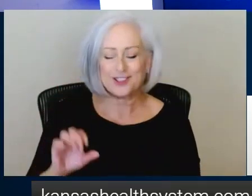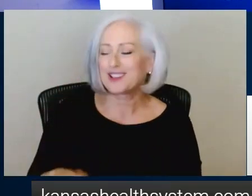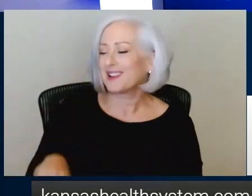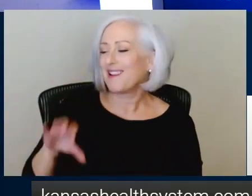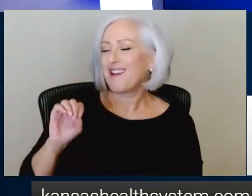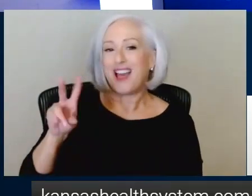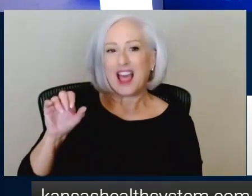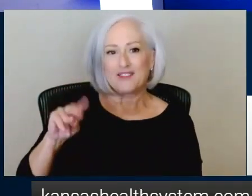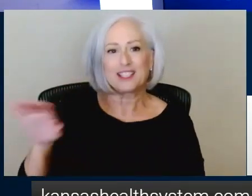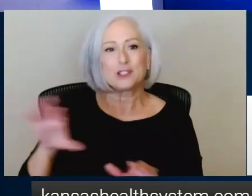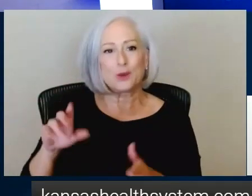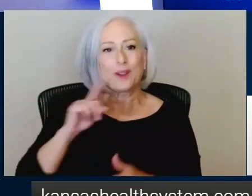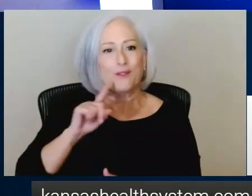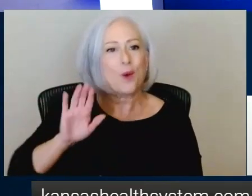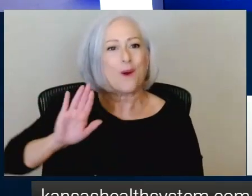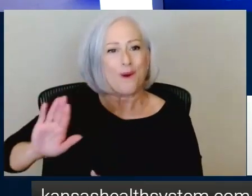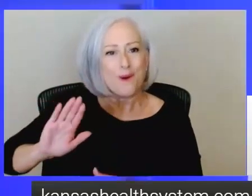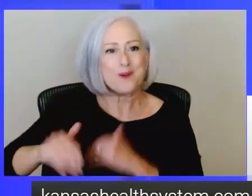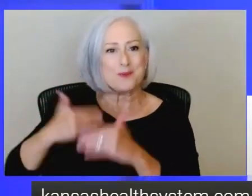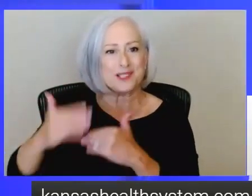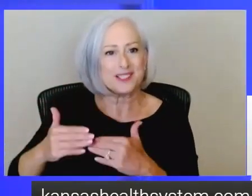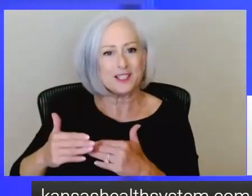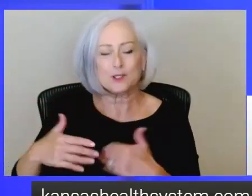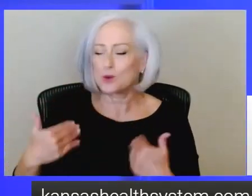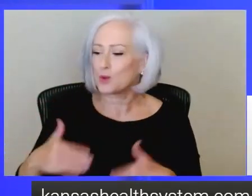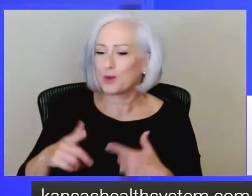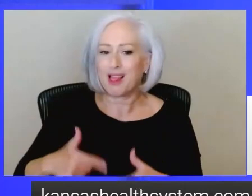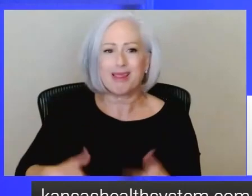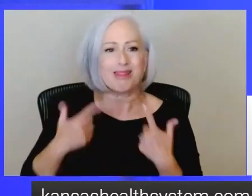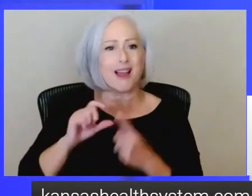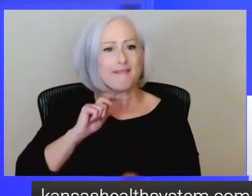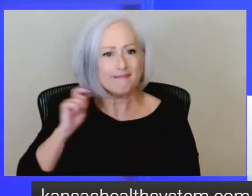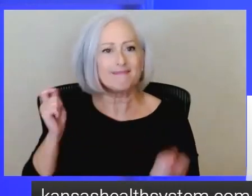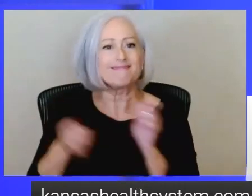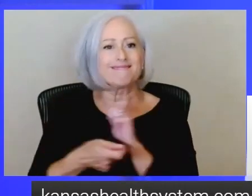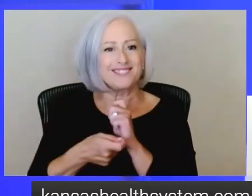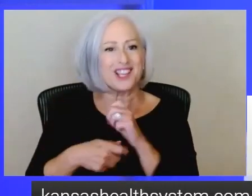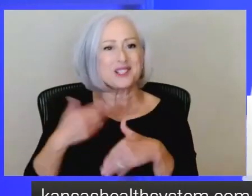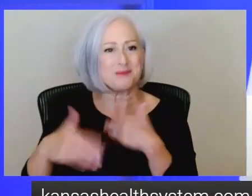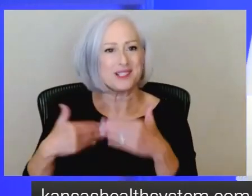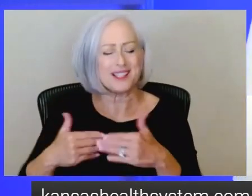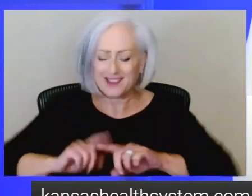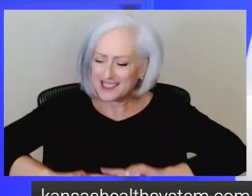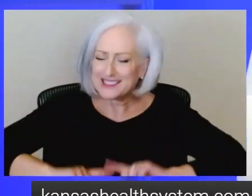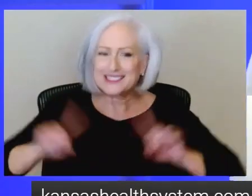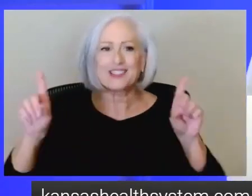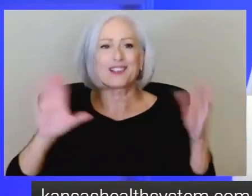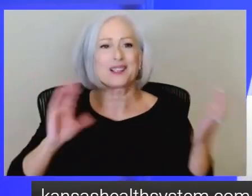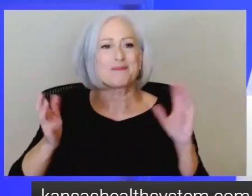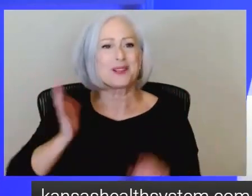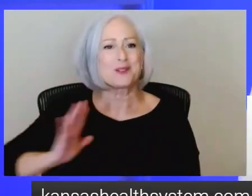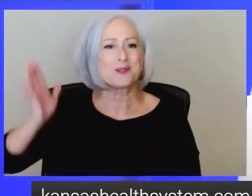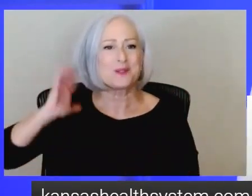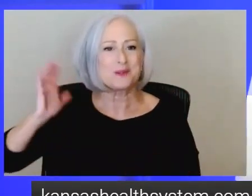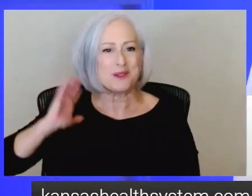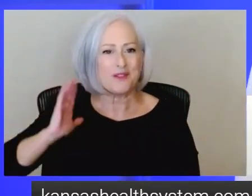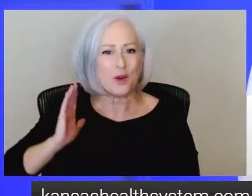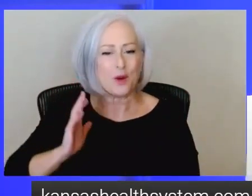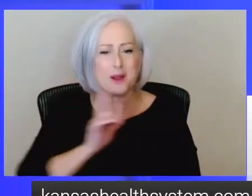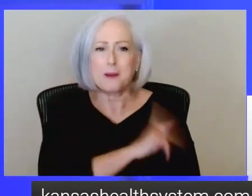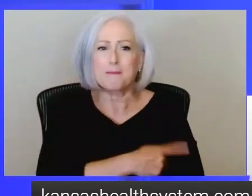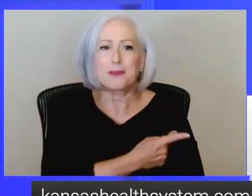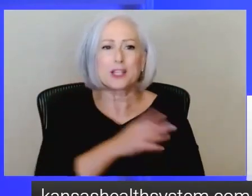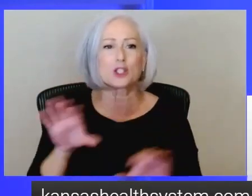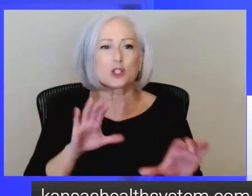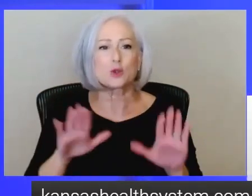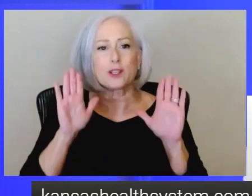is a game-changing procedure, and it's so much different than it used to be, and patients are doing great with it. But, I think my only fear is that